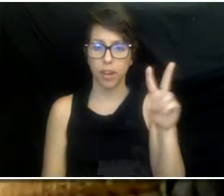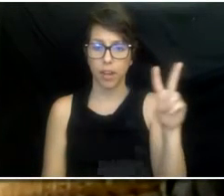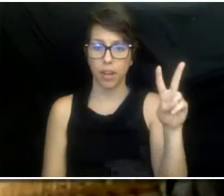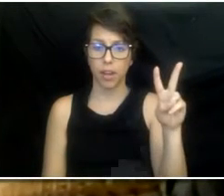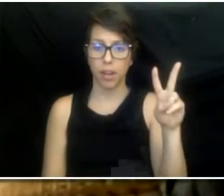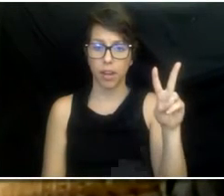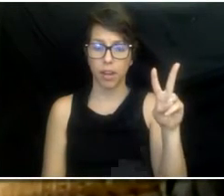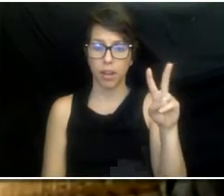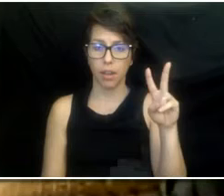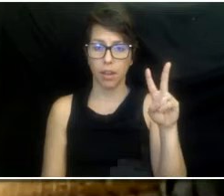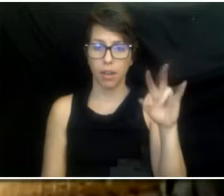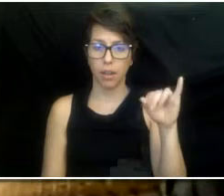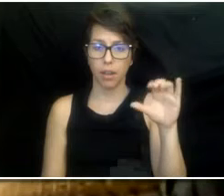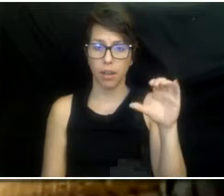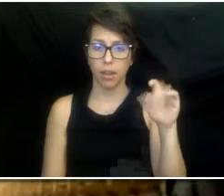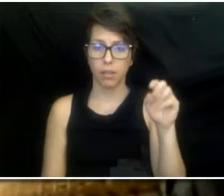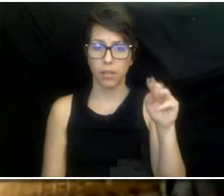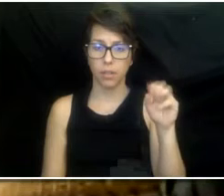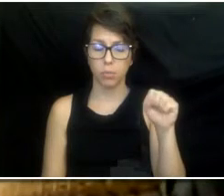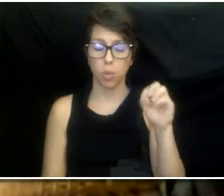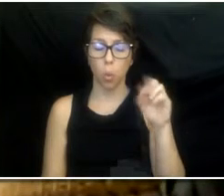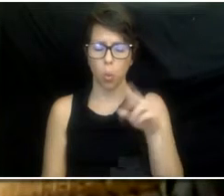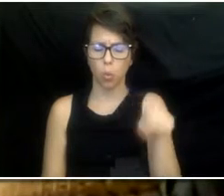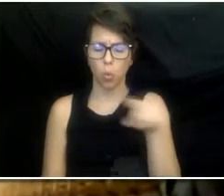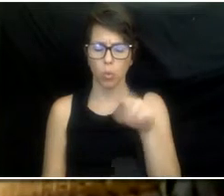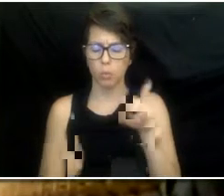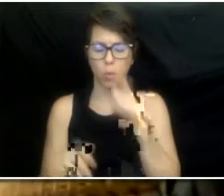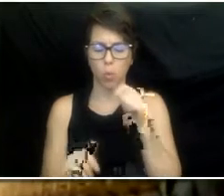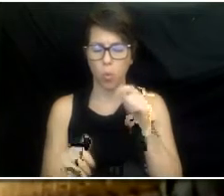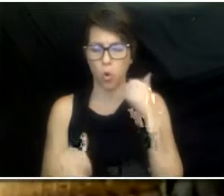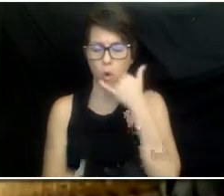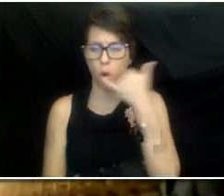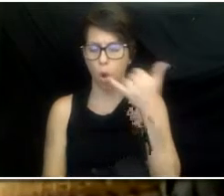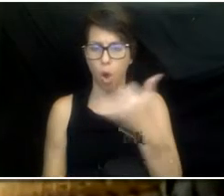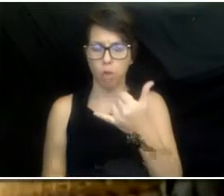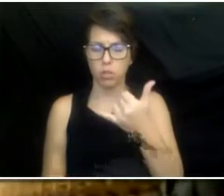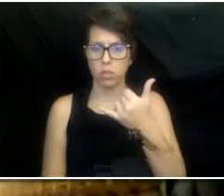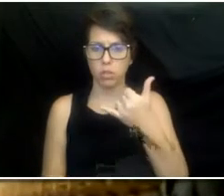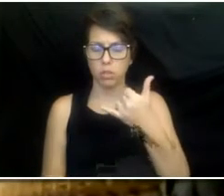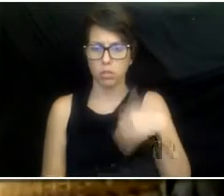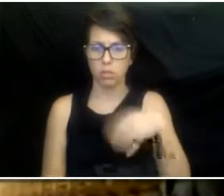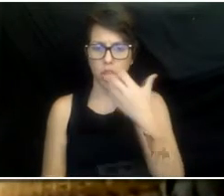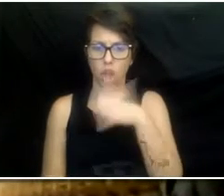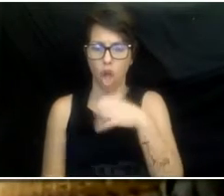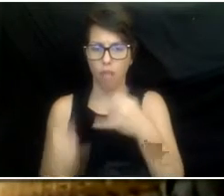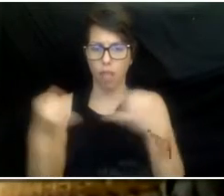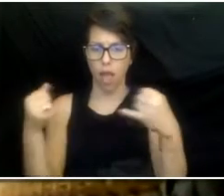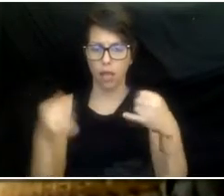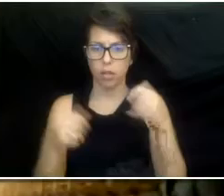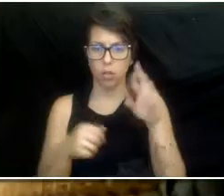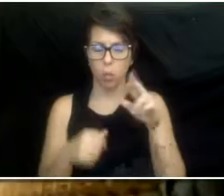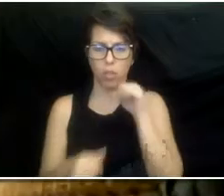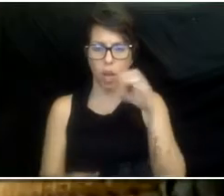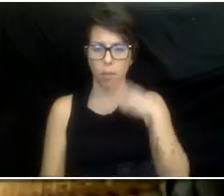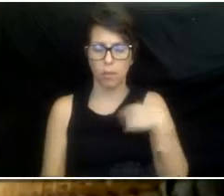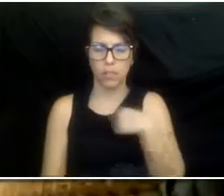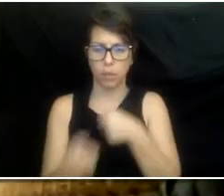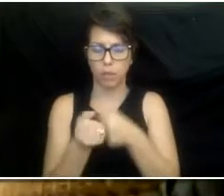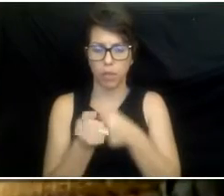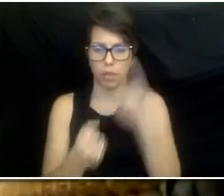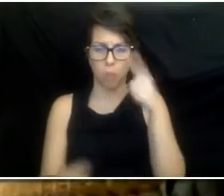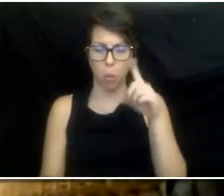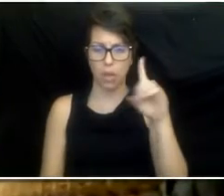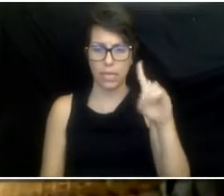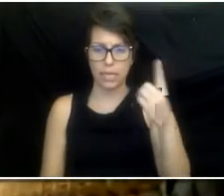for a DV victim cooped up with the with her his or her abuser um to themselves maybe